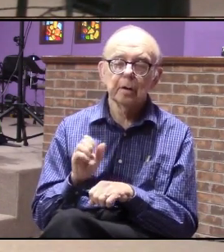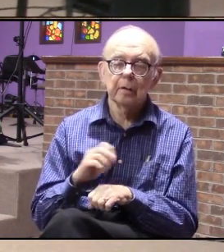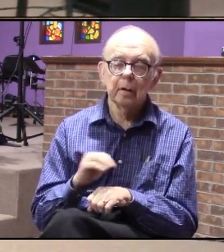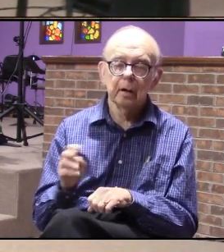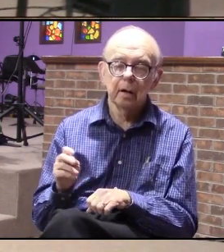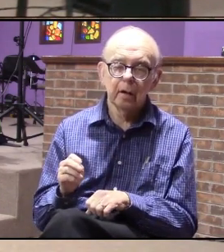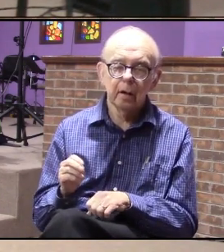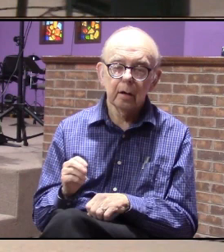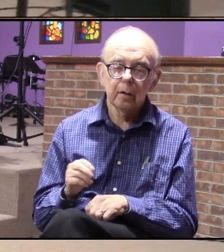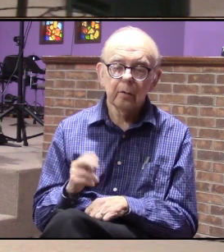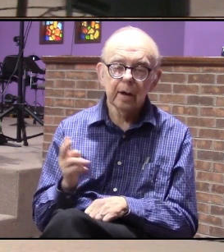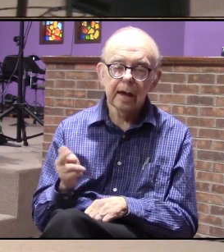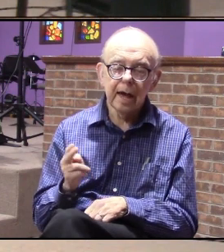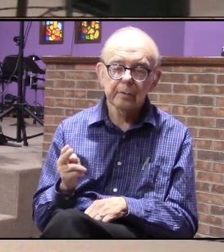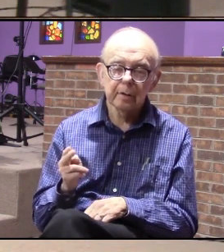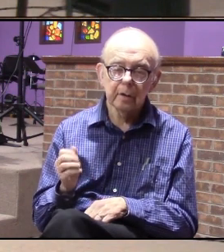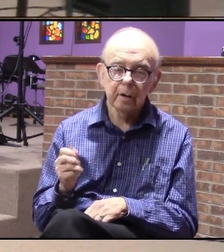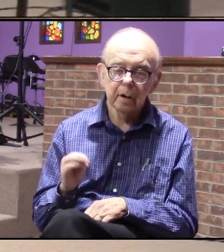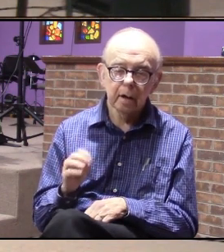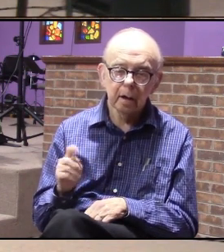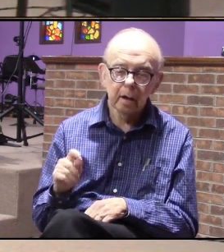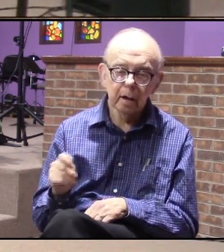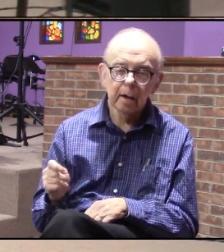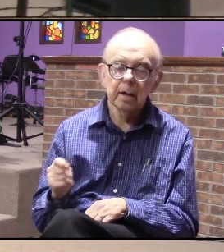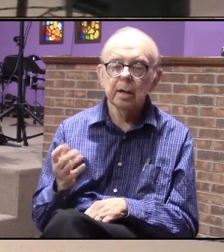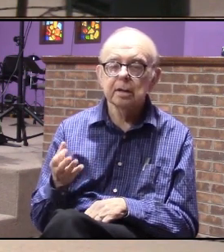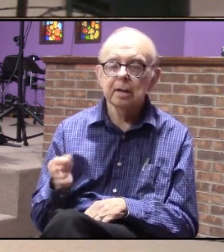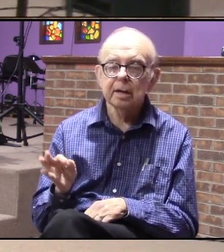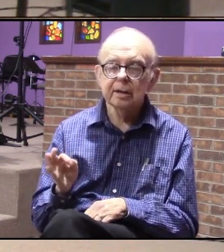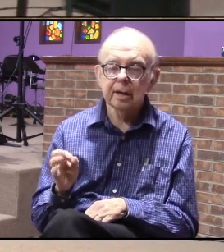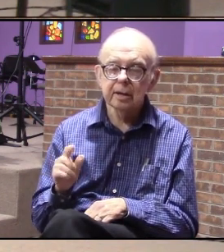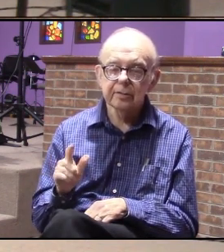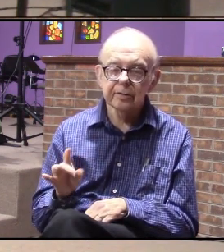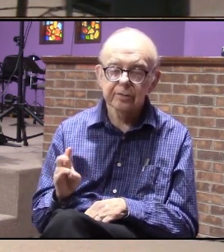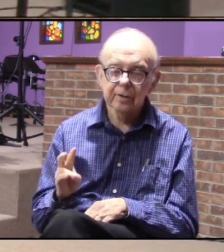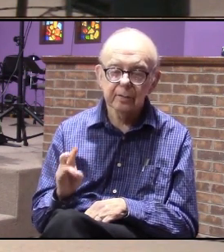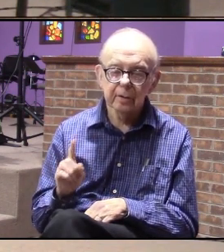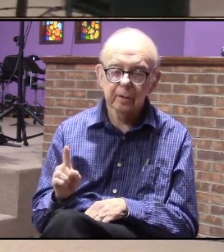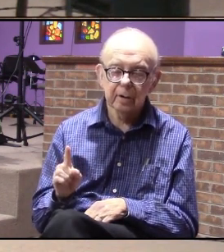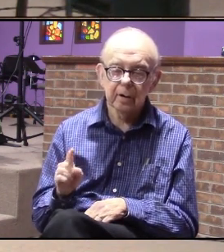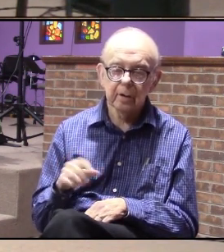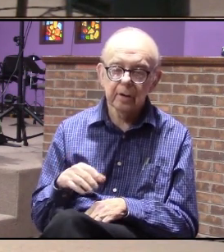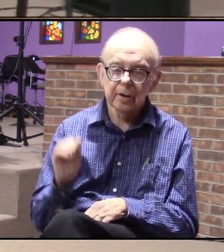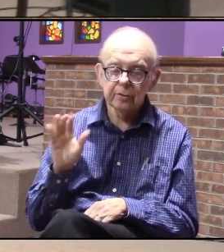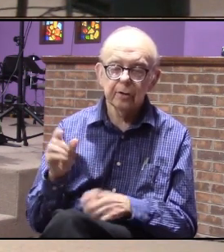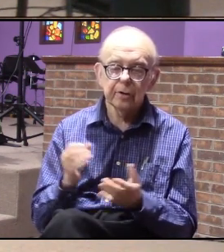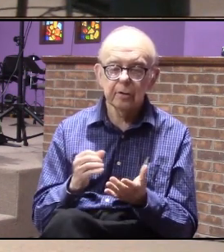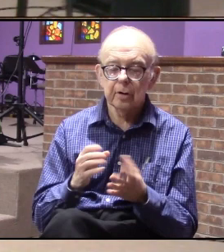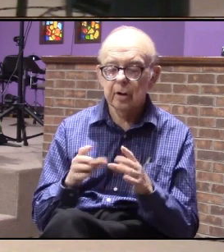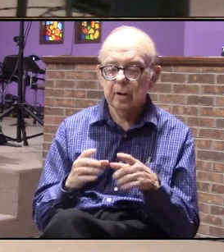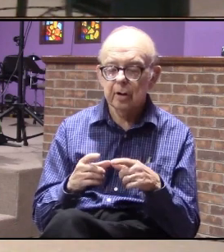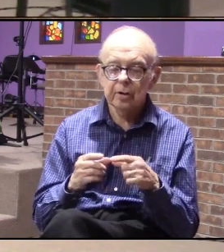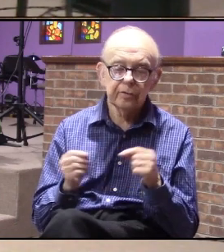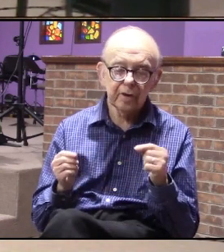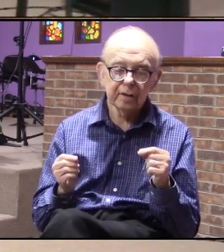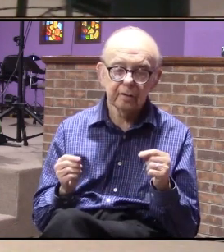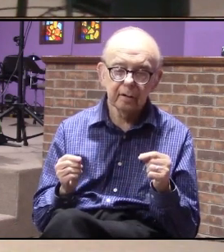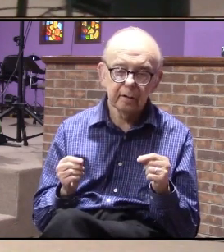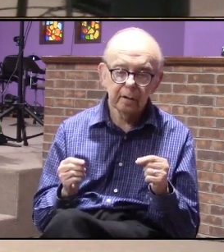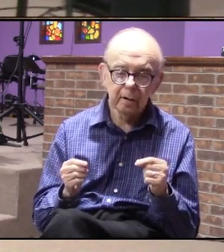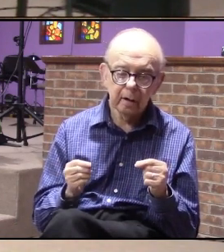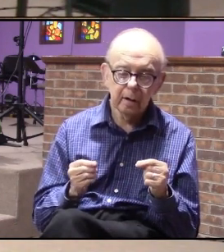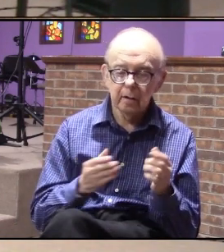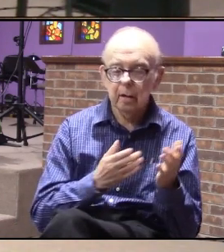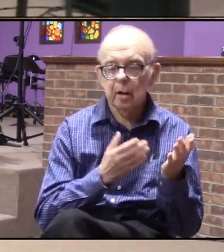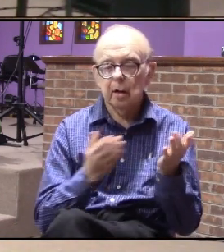in Hamilton, Ohio in 1971, where they took your checks and they would bring